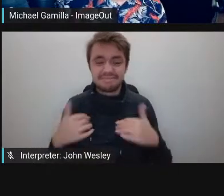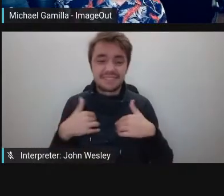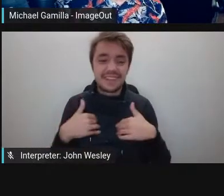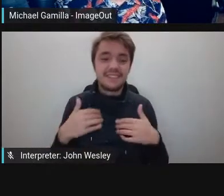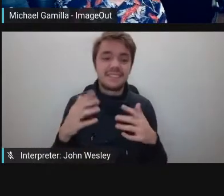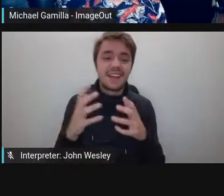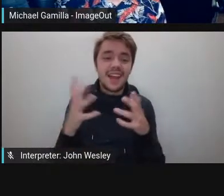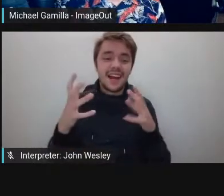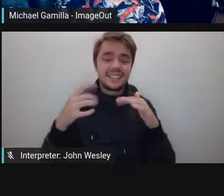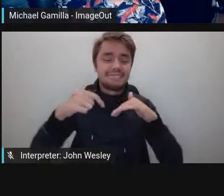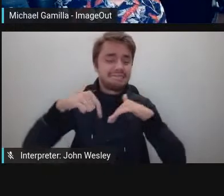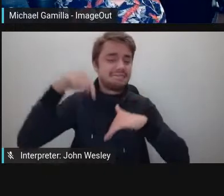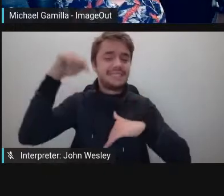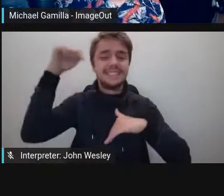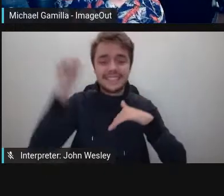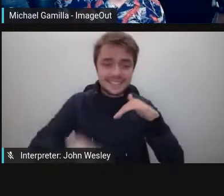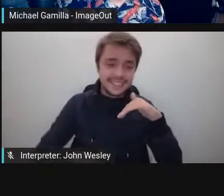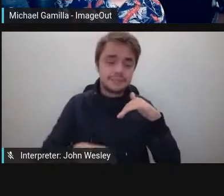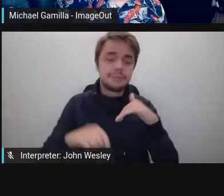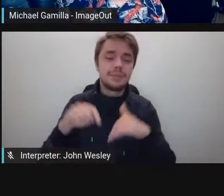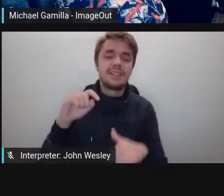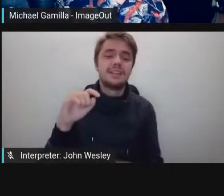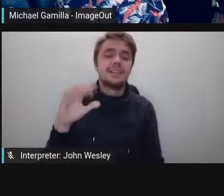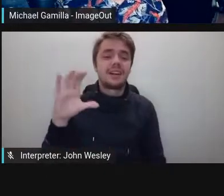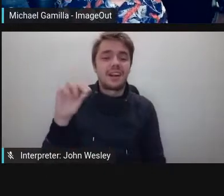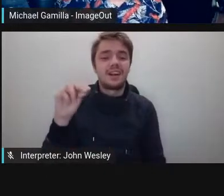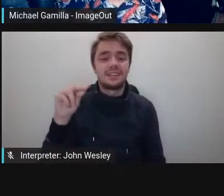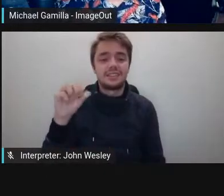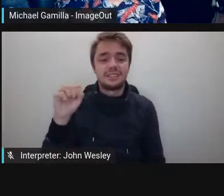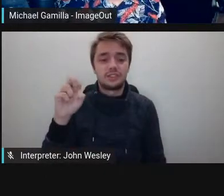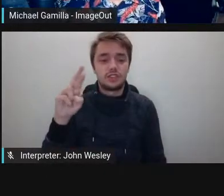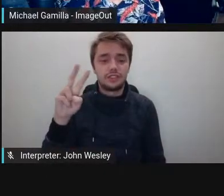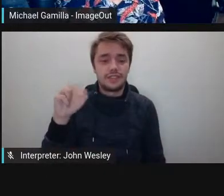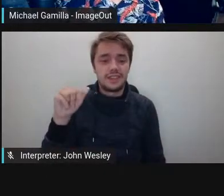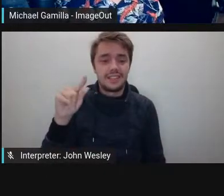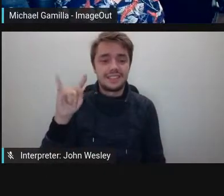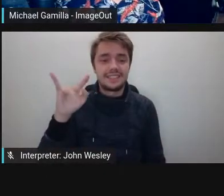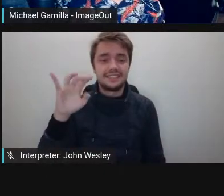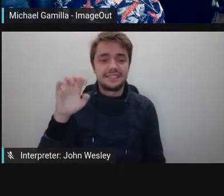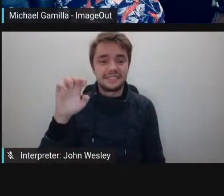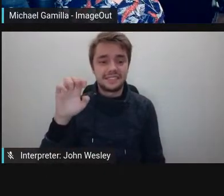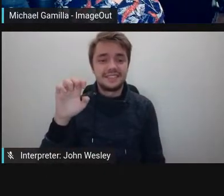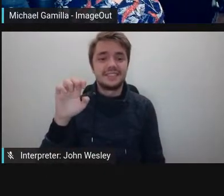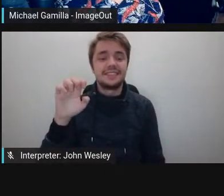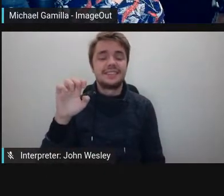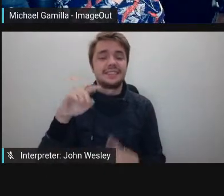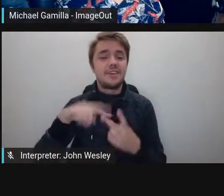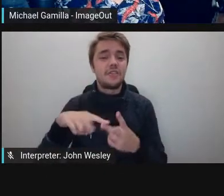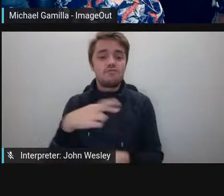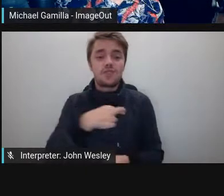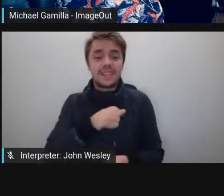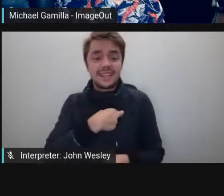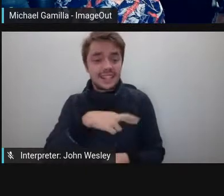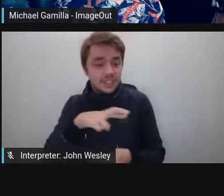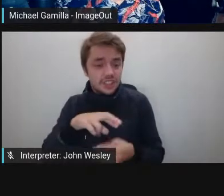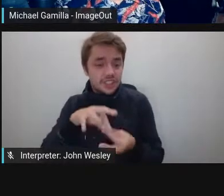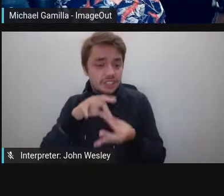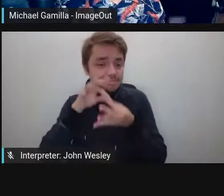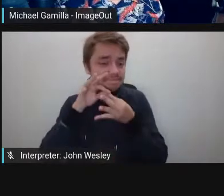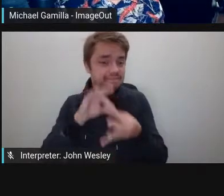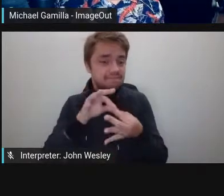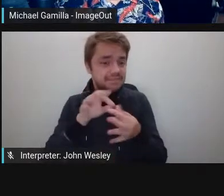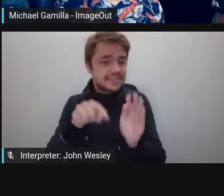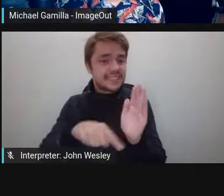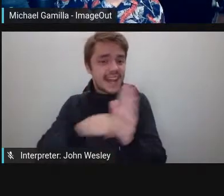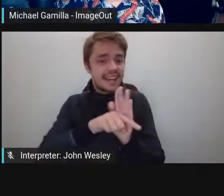deep conservative and very rooted in religion, and there's still